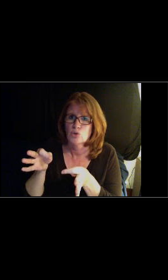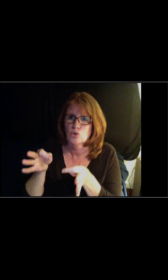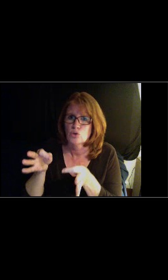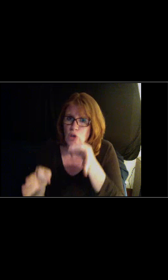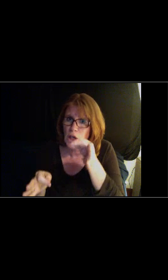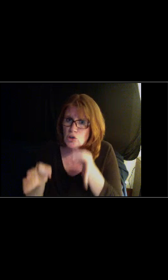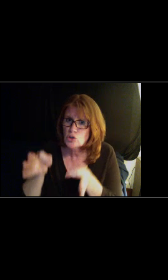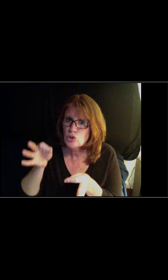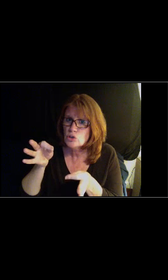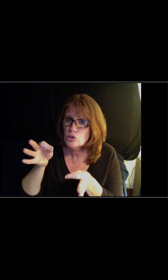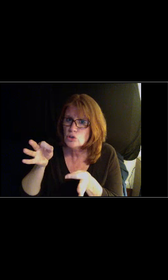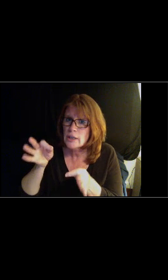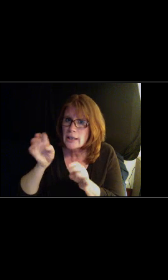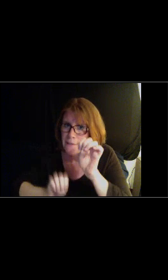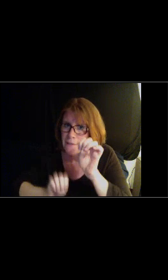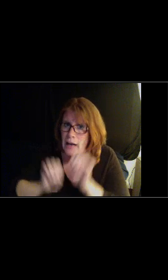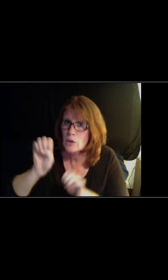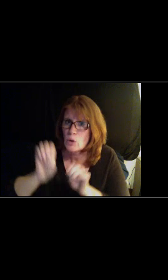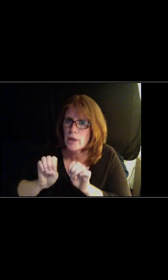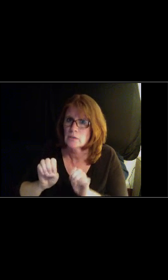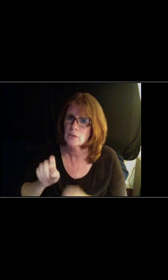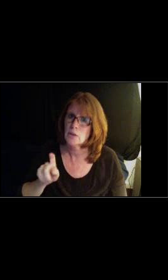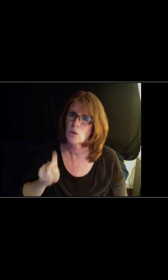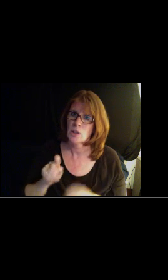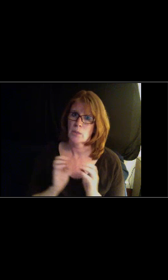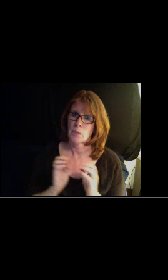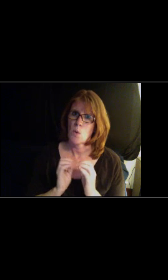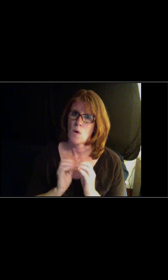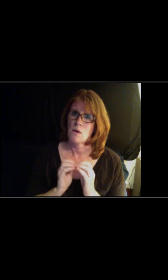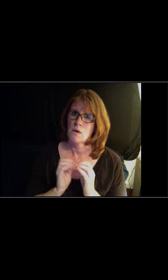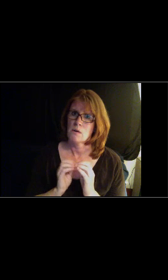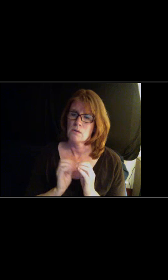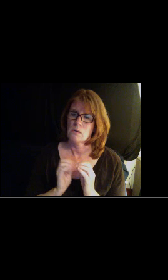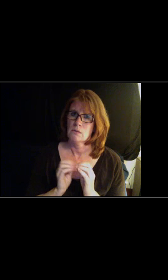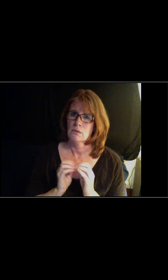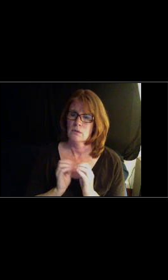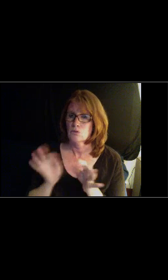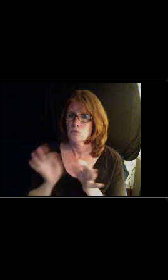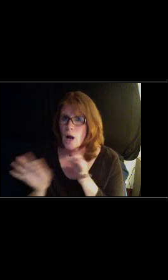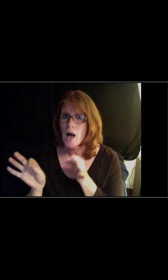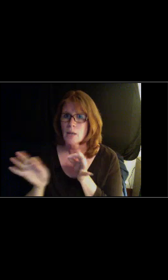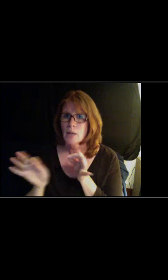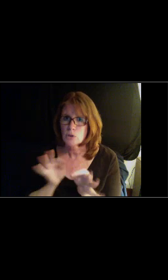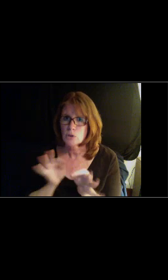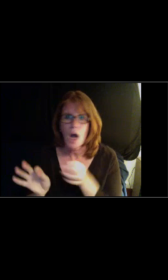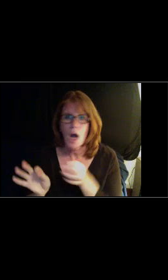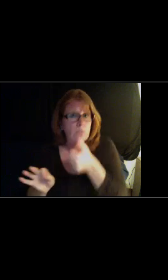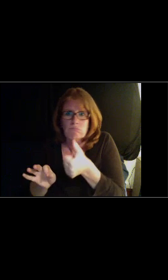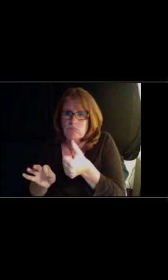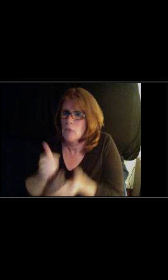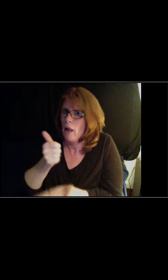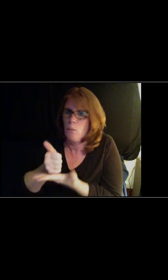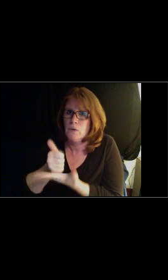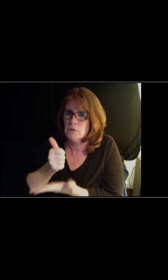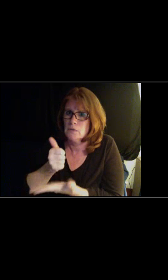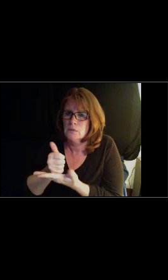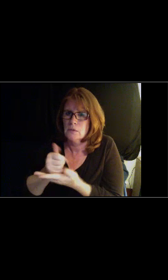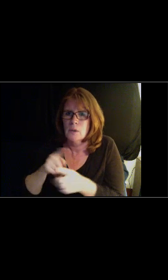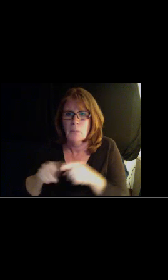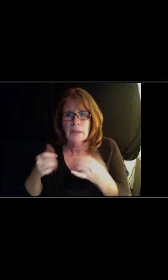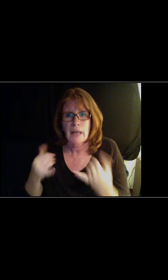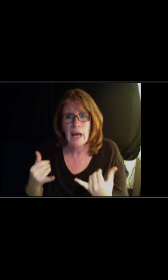profession that we have enough description. We need more evaluation and